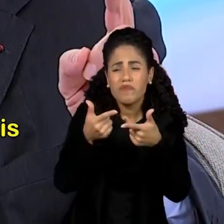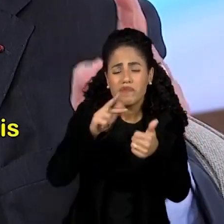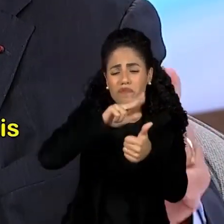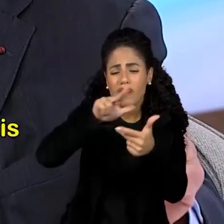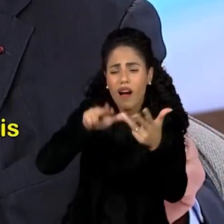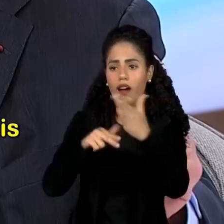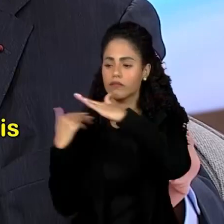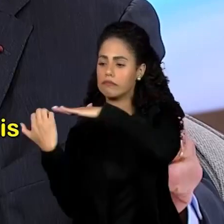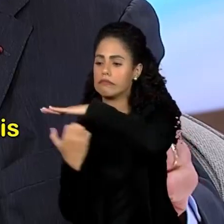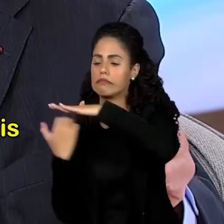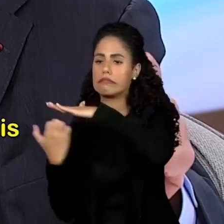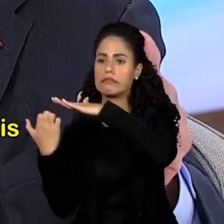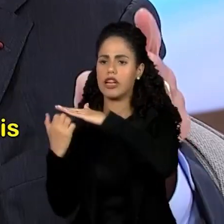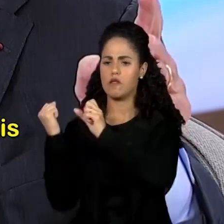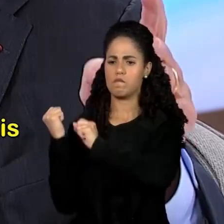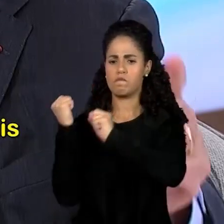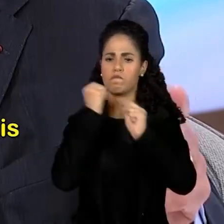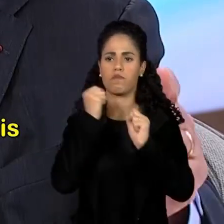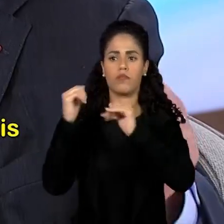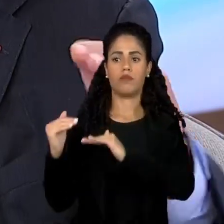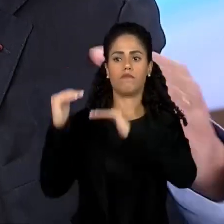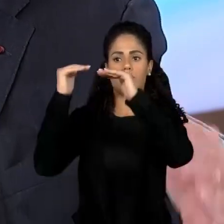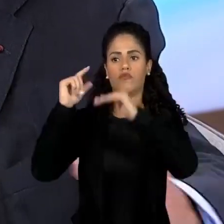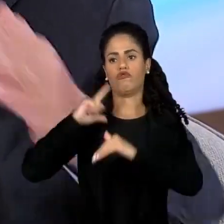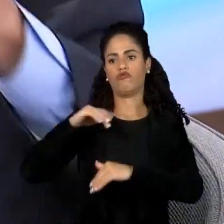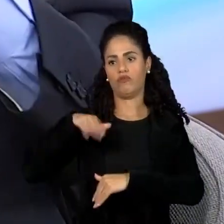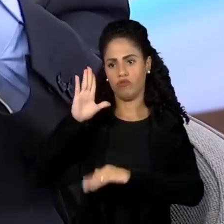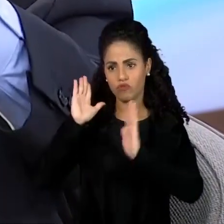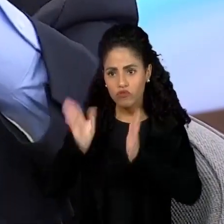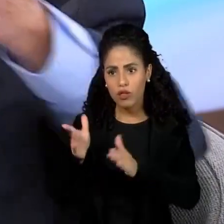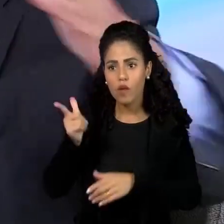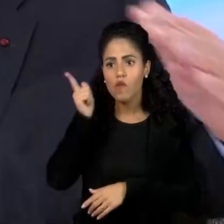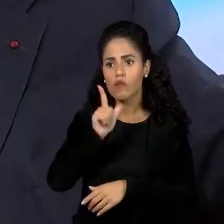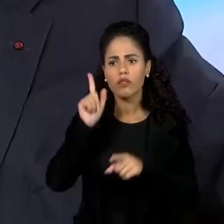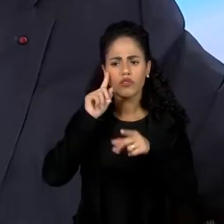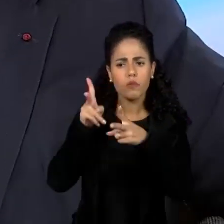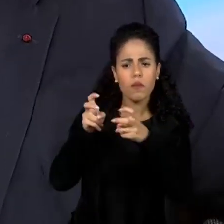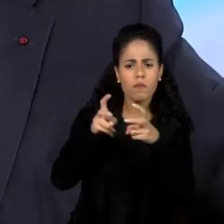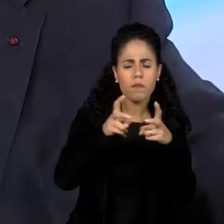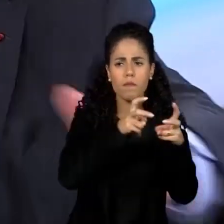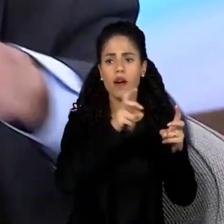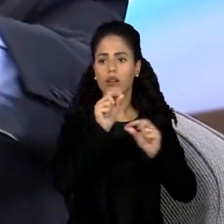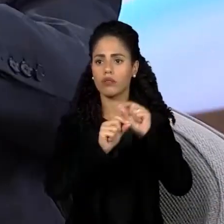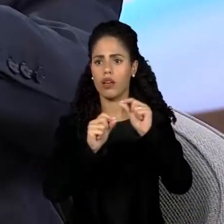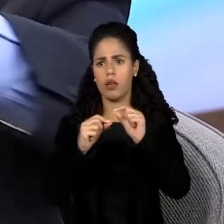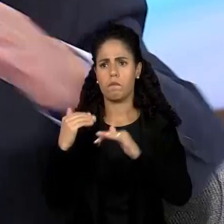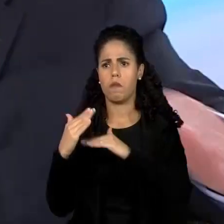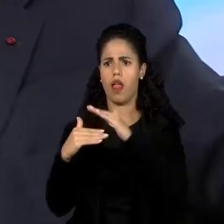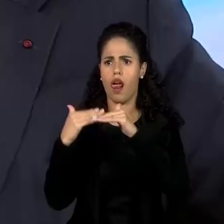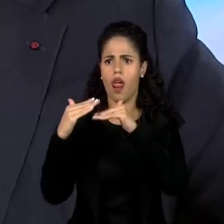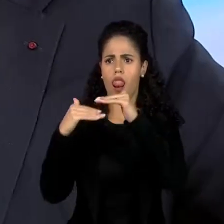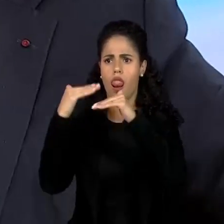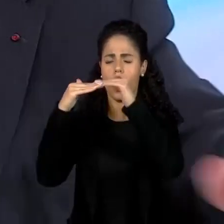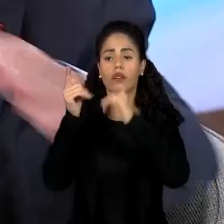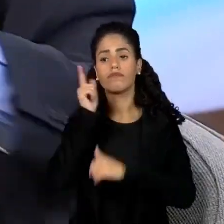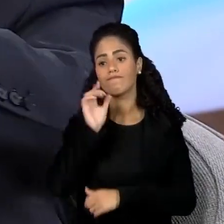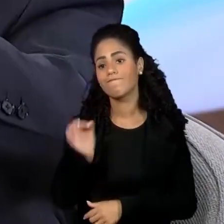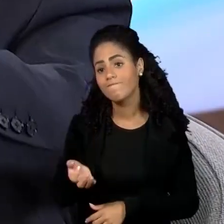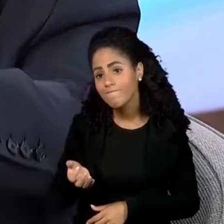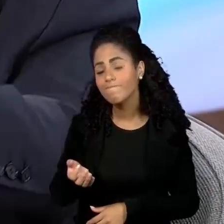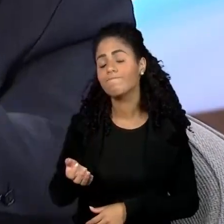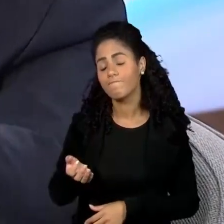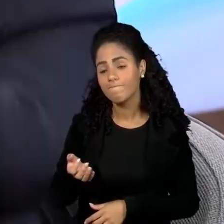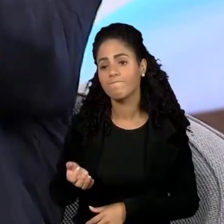even more market power than they do normally. We saw the market power be going up for